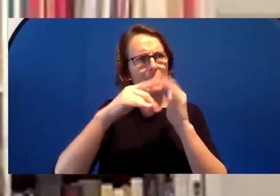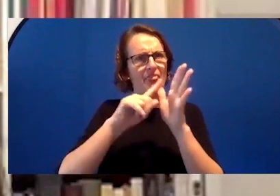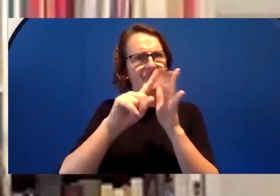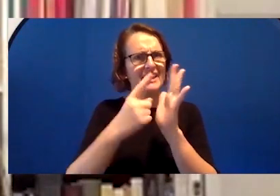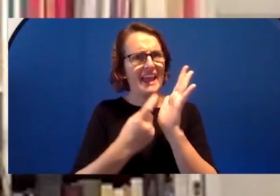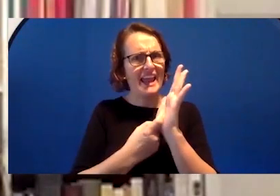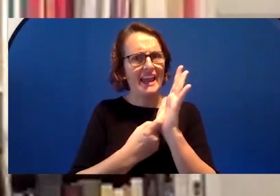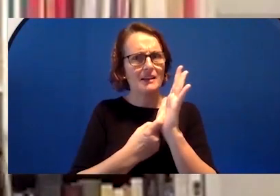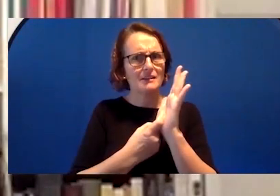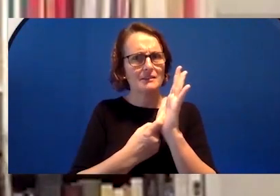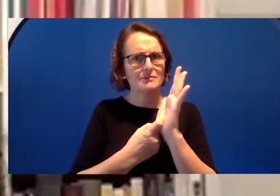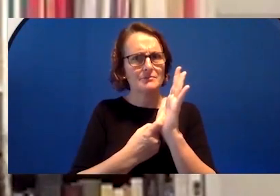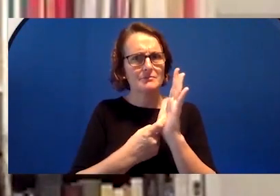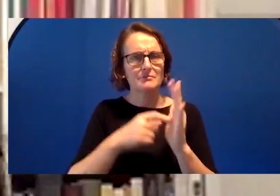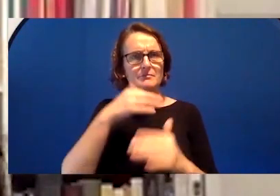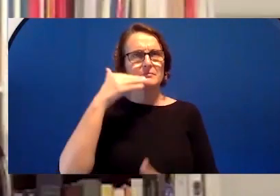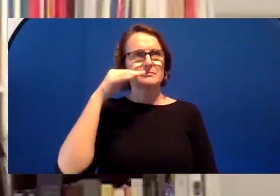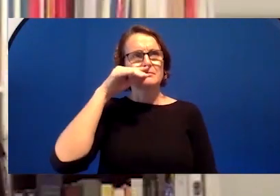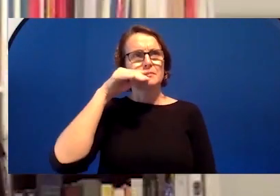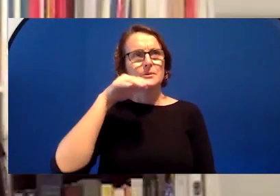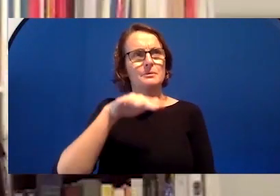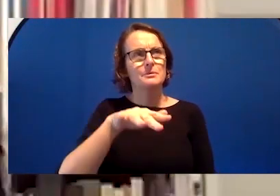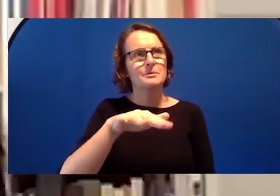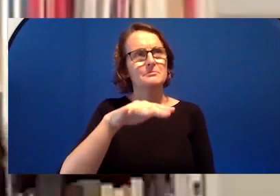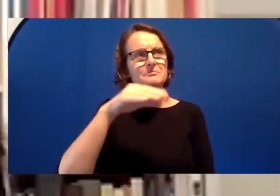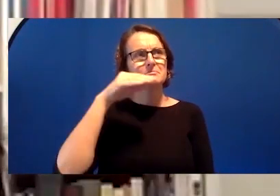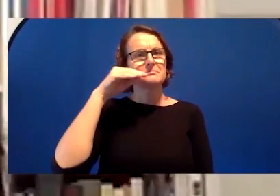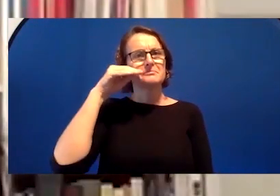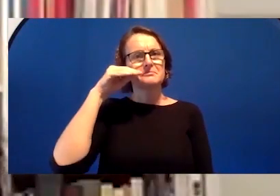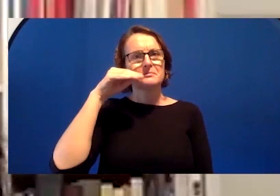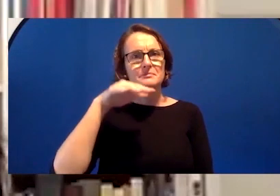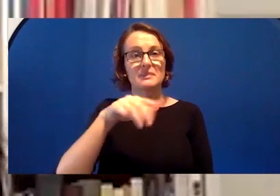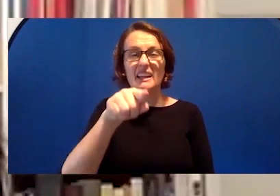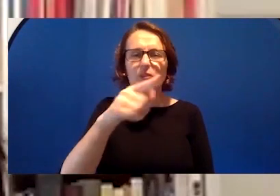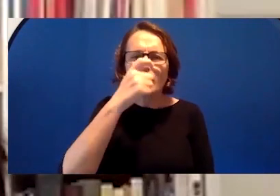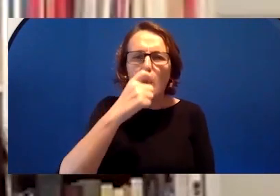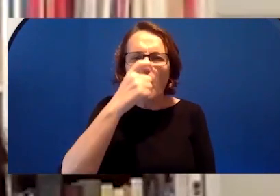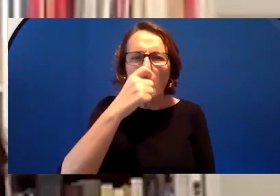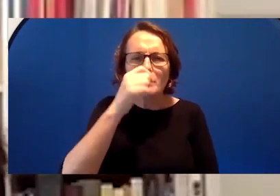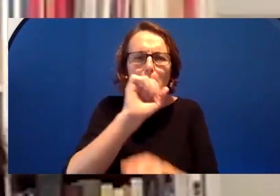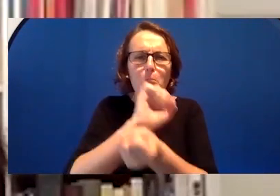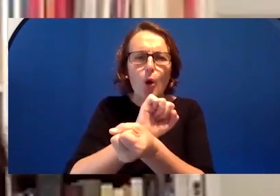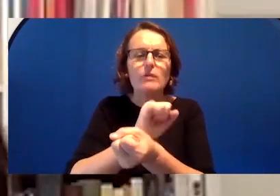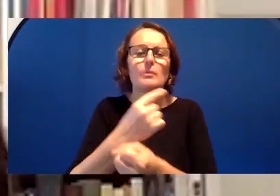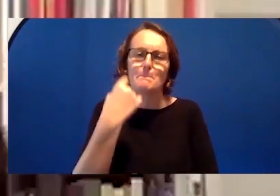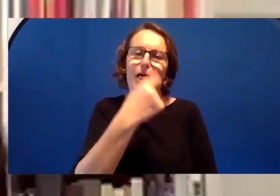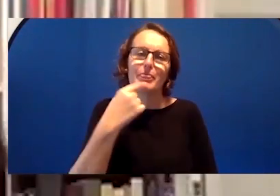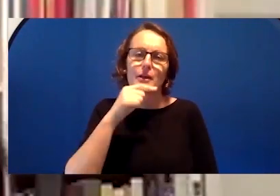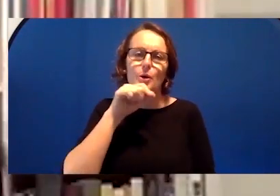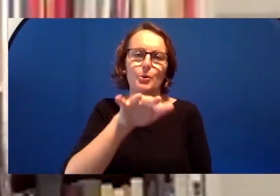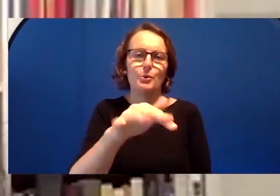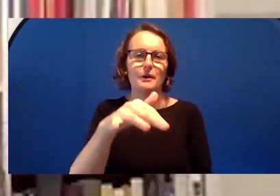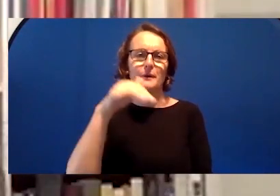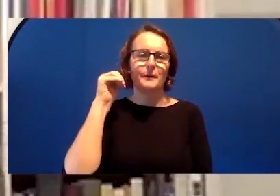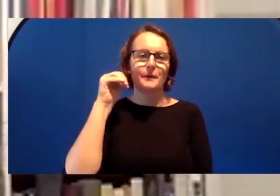as it travels in and out of your nostrils. If you have a cold and your nose is blocked, then you can do the same through your mouth.